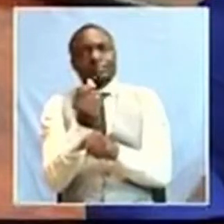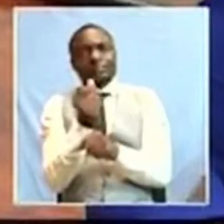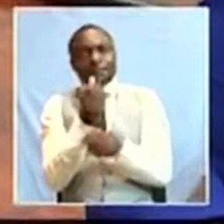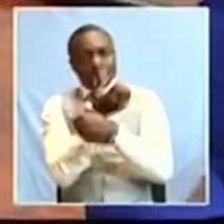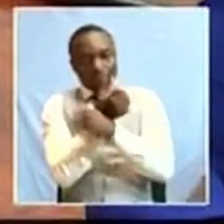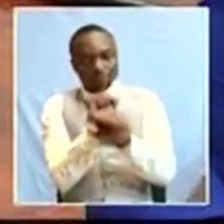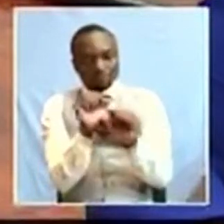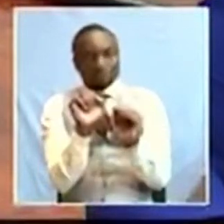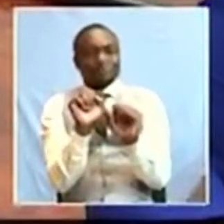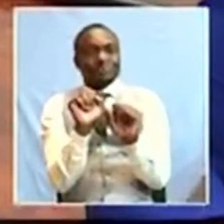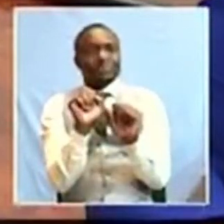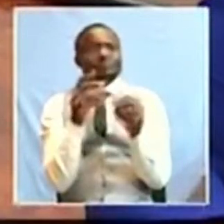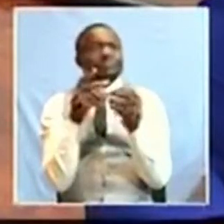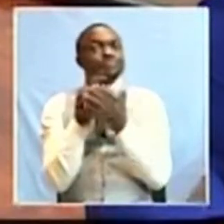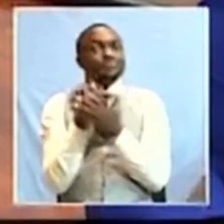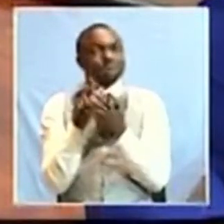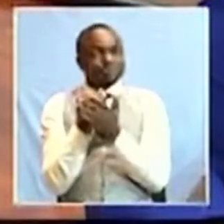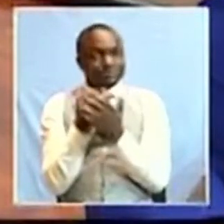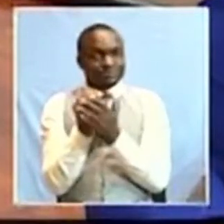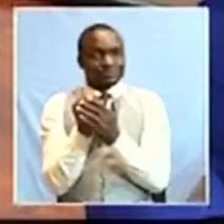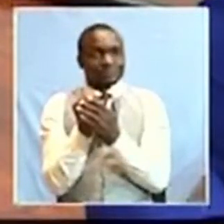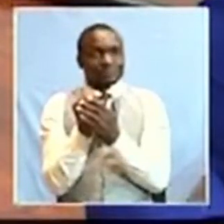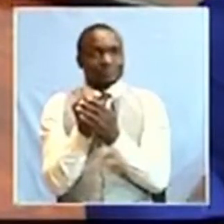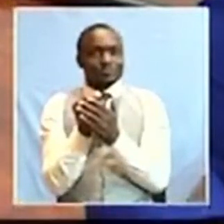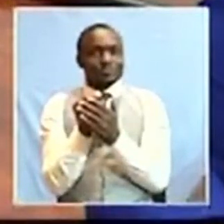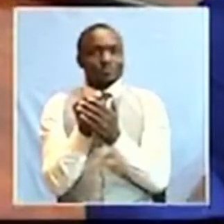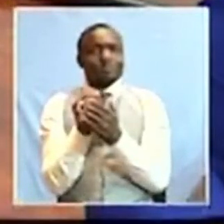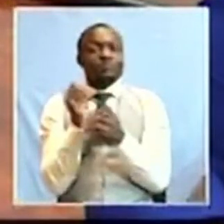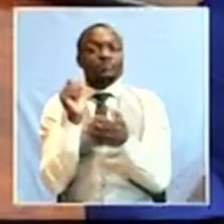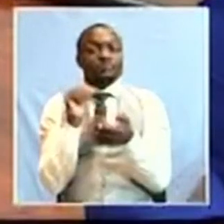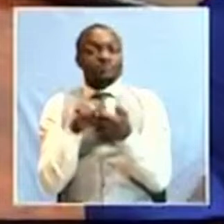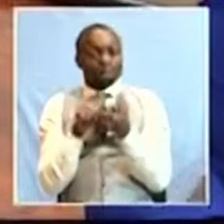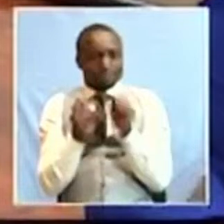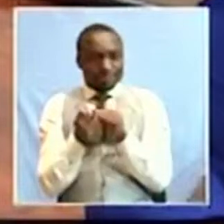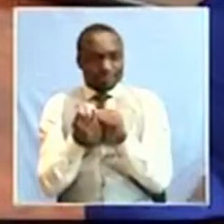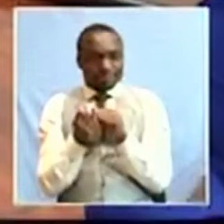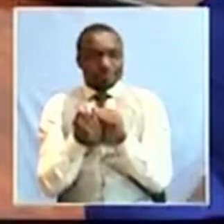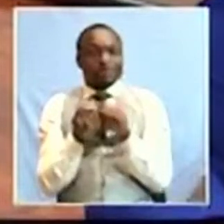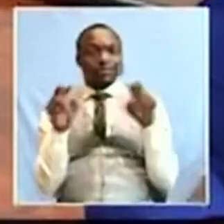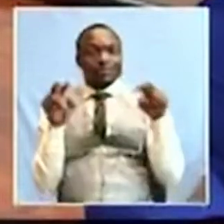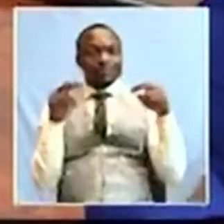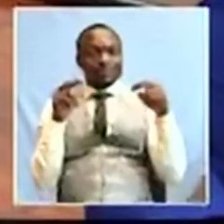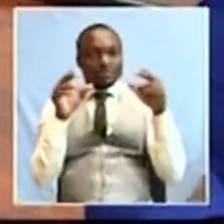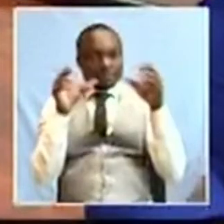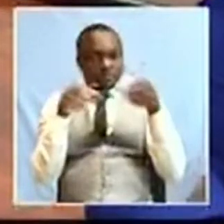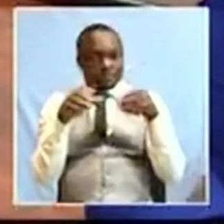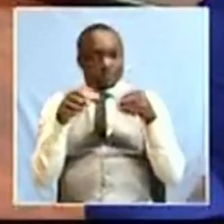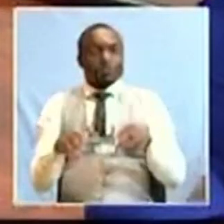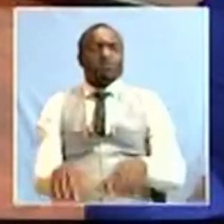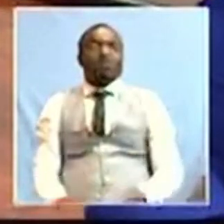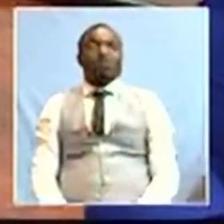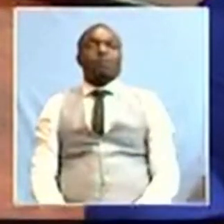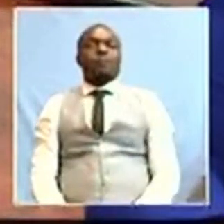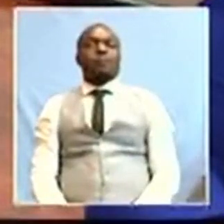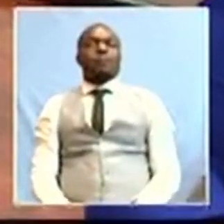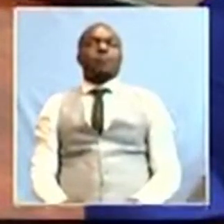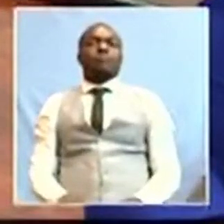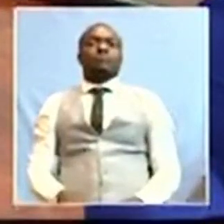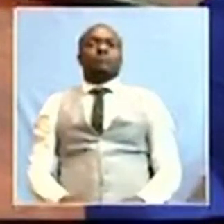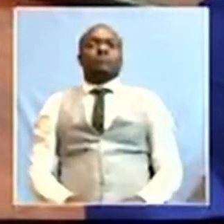address financial constraints facing the Council.